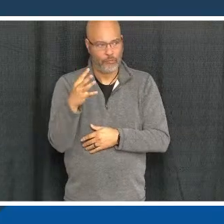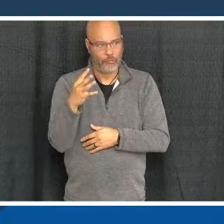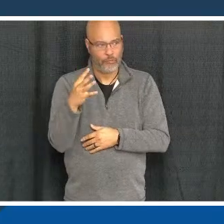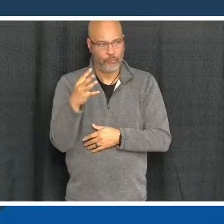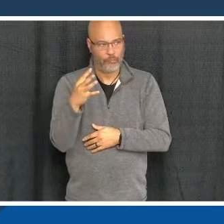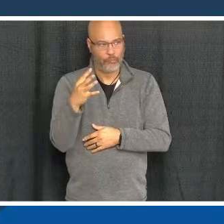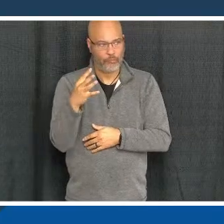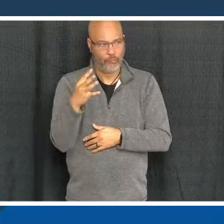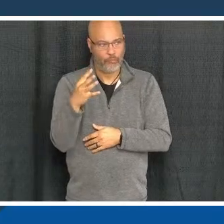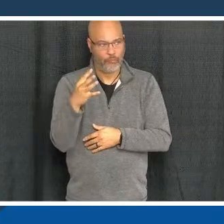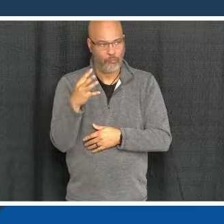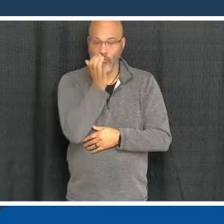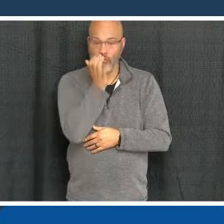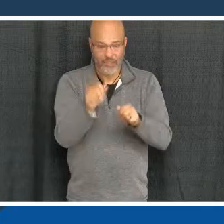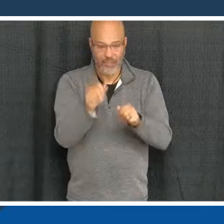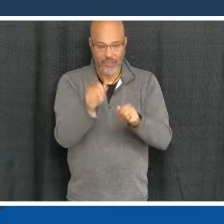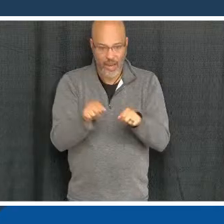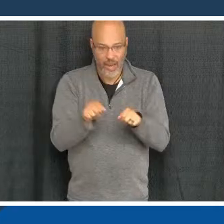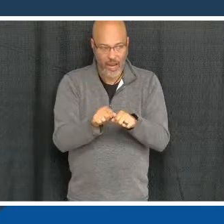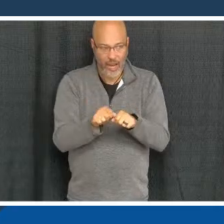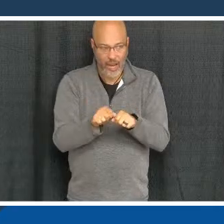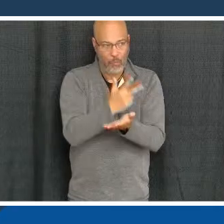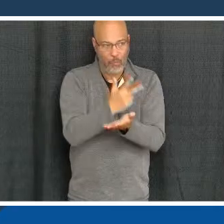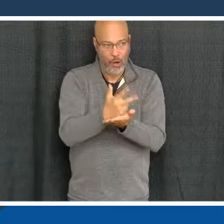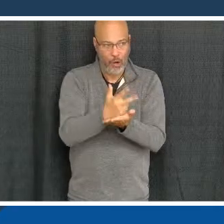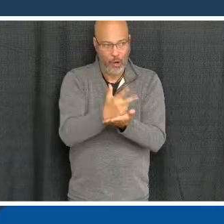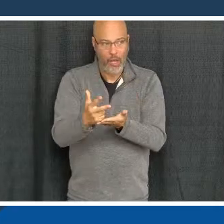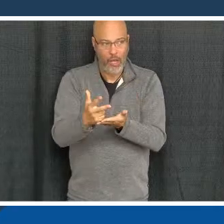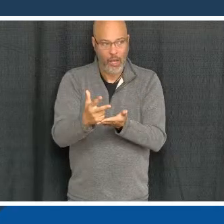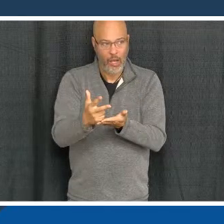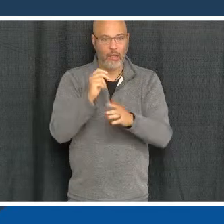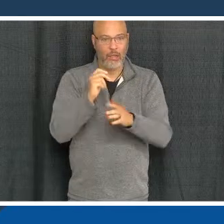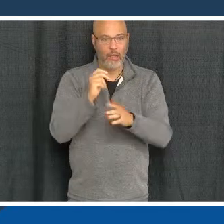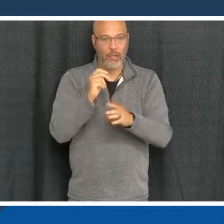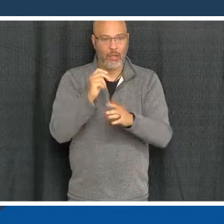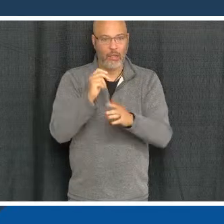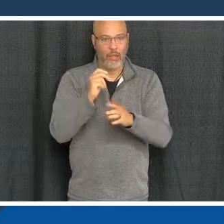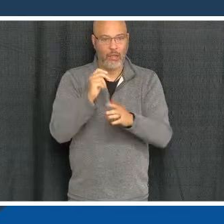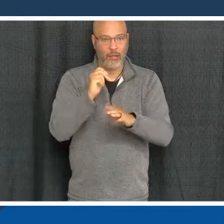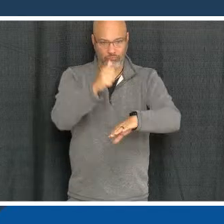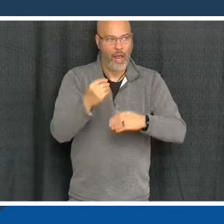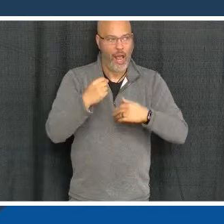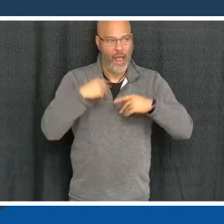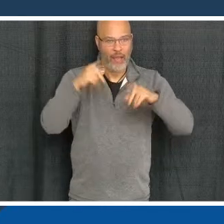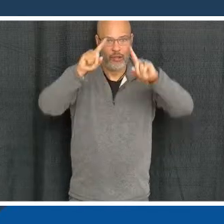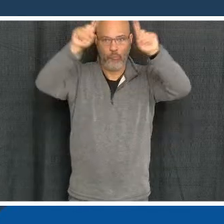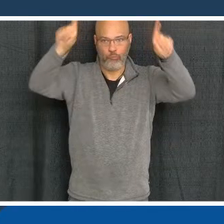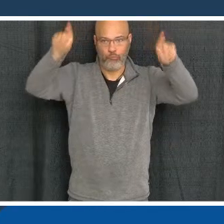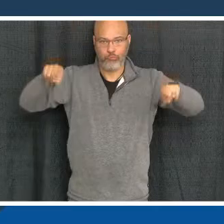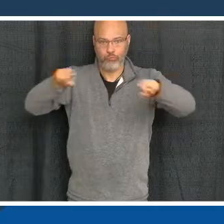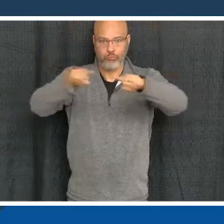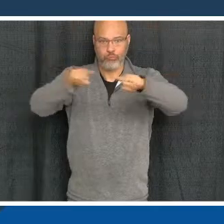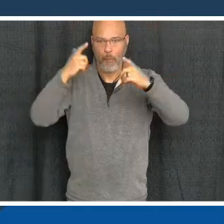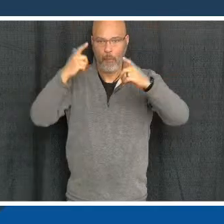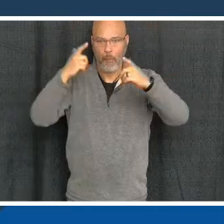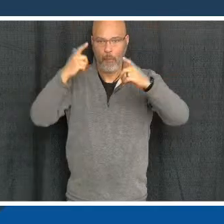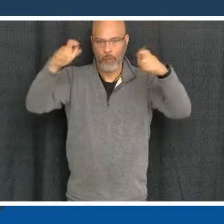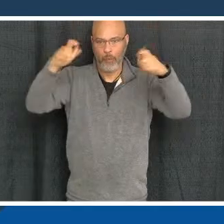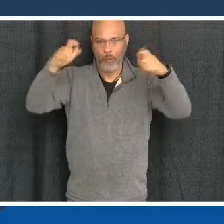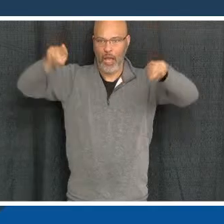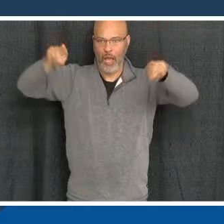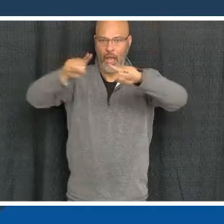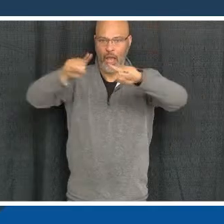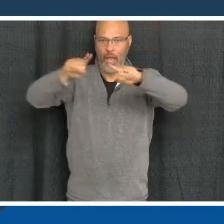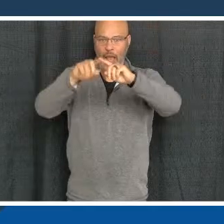It's a grassy area, a graveled parking lot installed on site. Has a billboard on site. It's